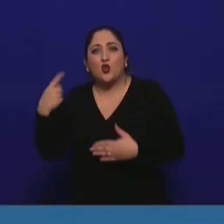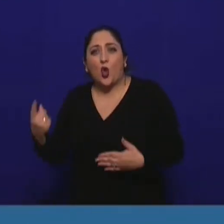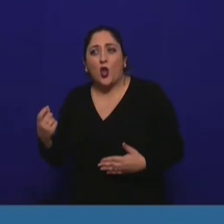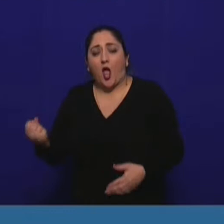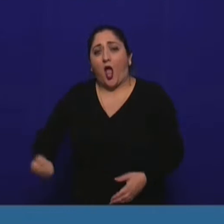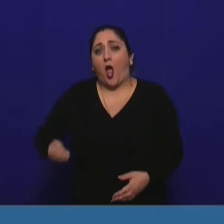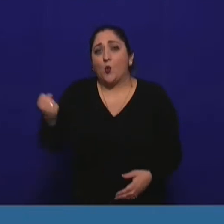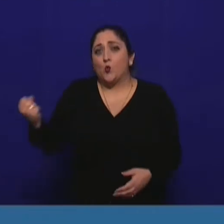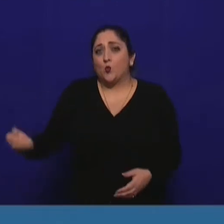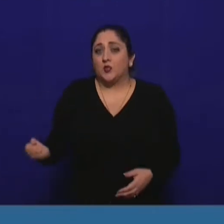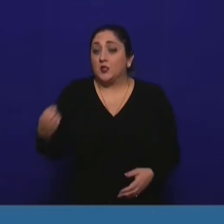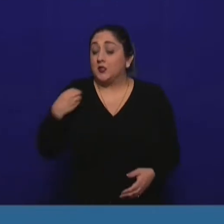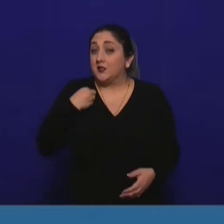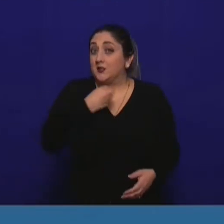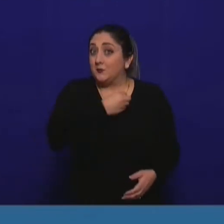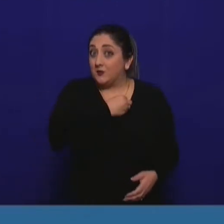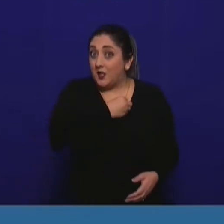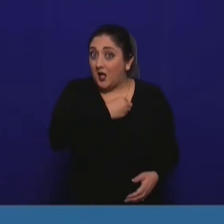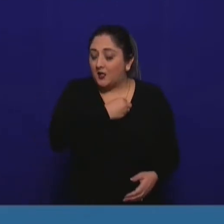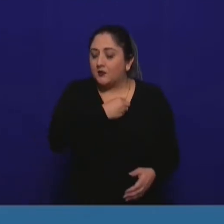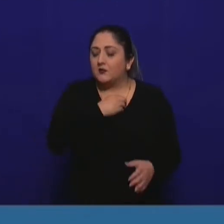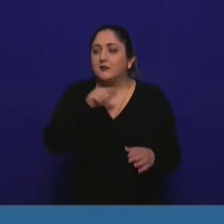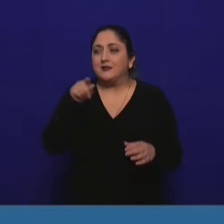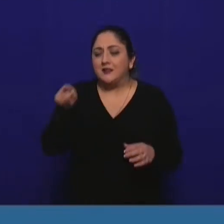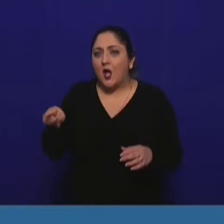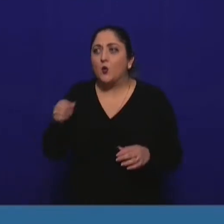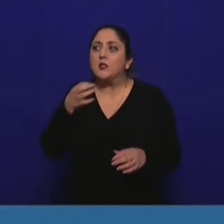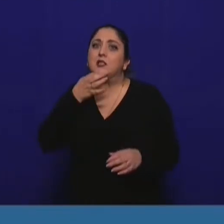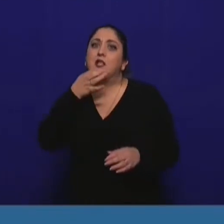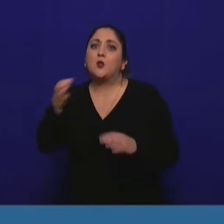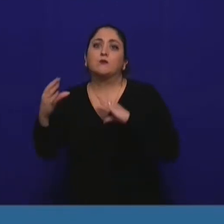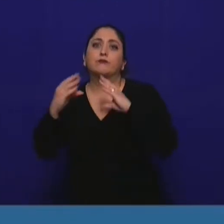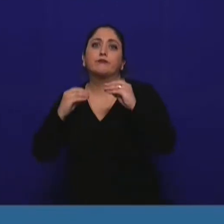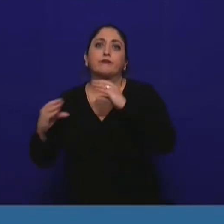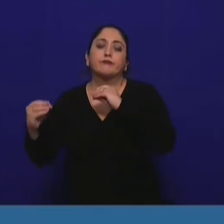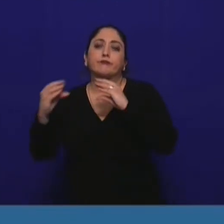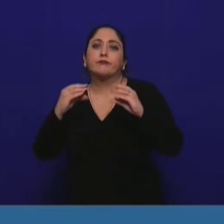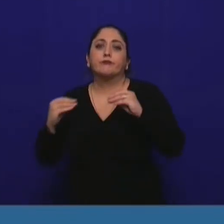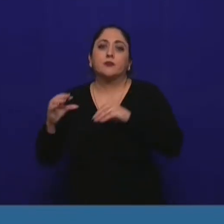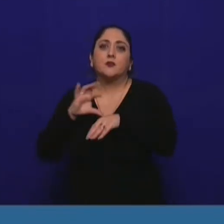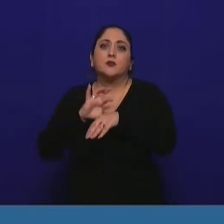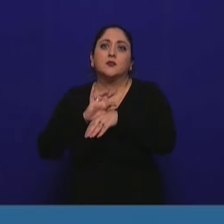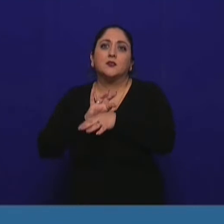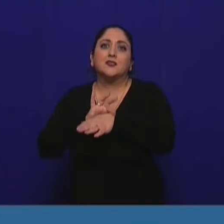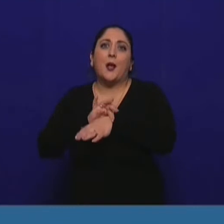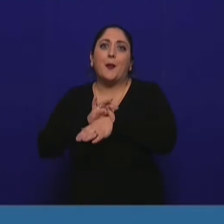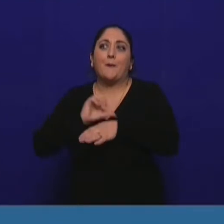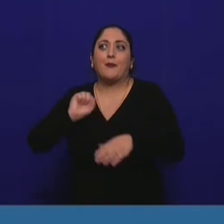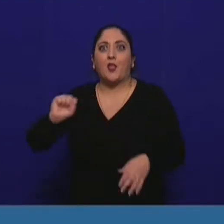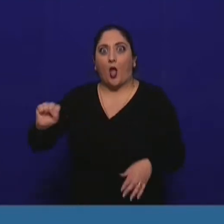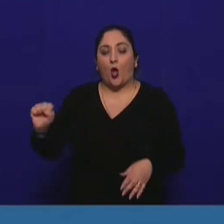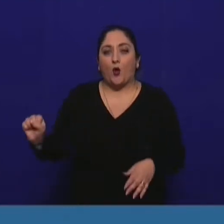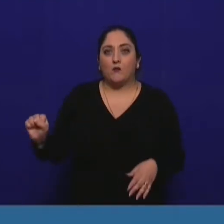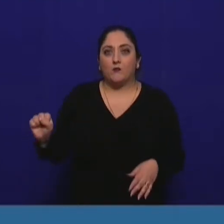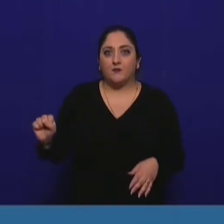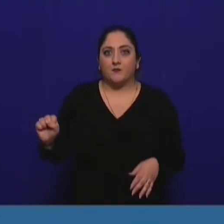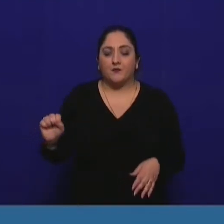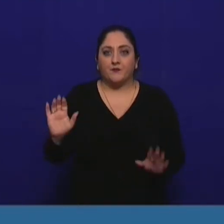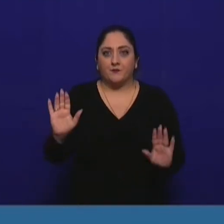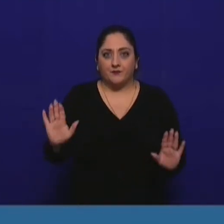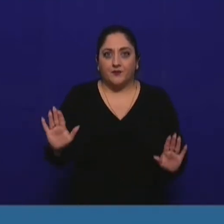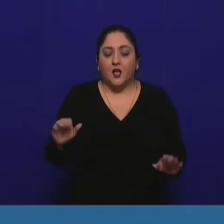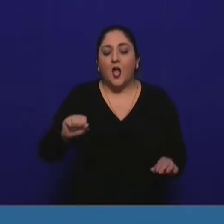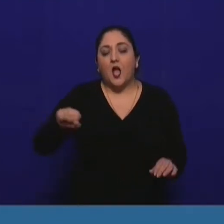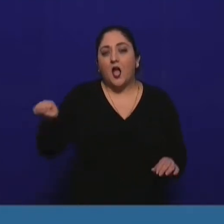jidħlu l-isptar jew inkella jingħataw ċertu mediċini li tqal xi forsi ħadu xi vaccines darba oħra, dawn in-nies partikolari